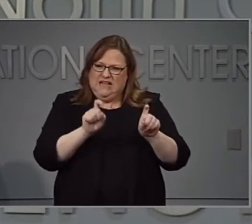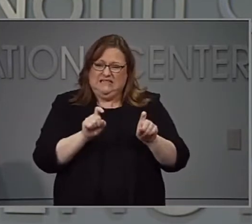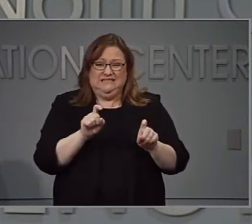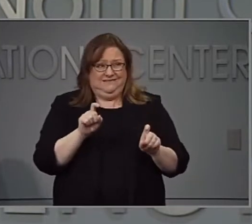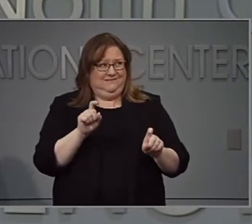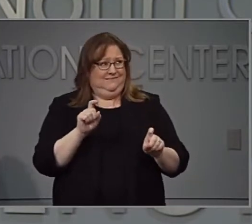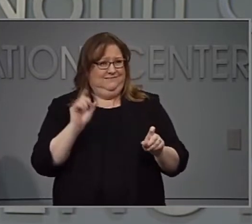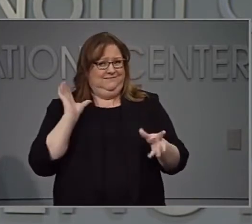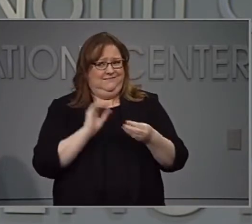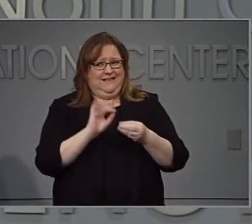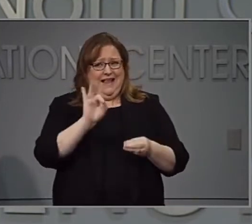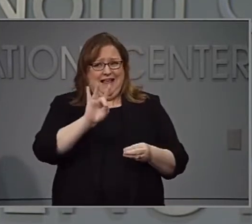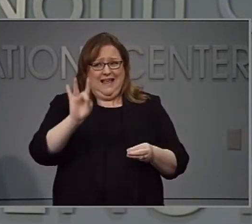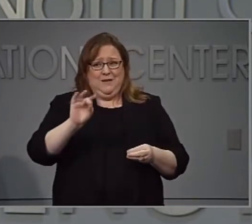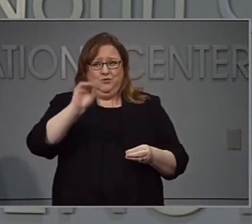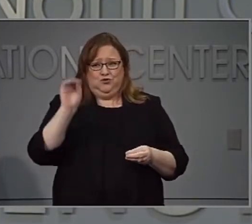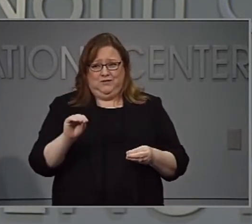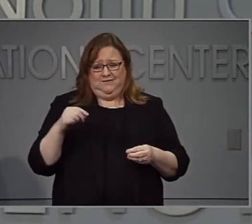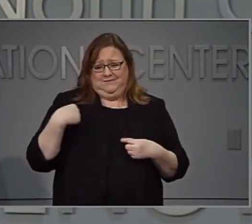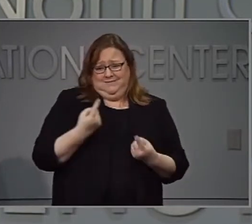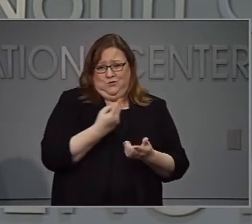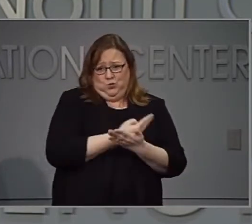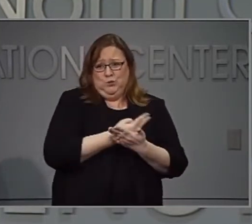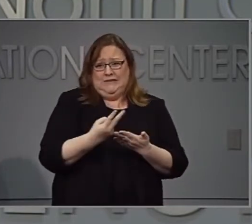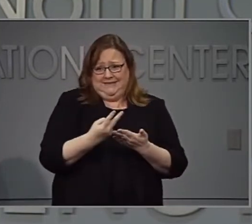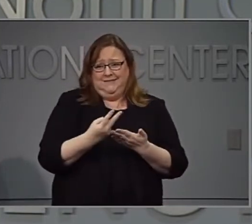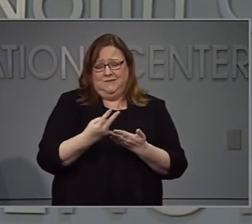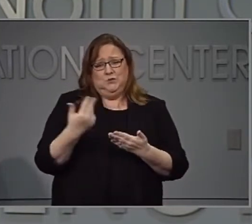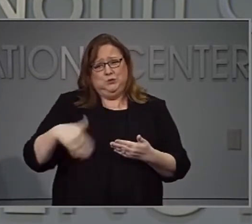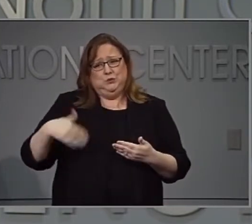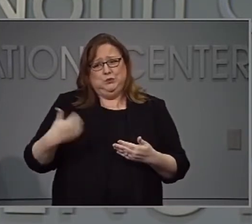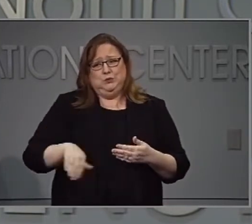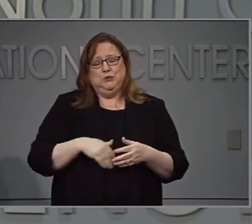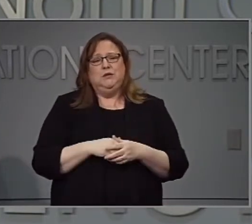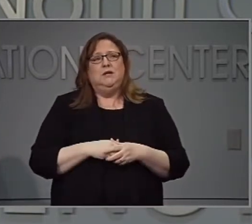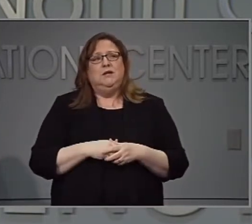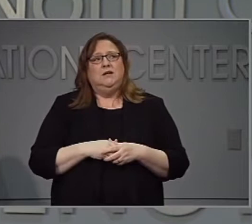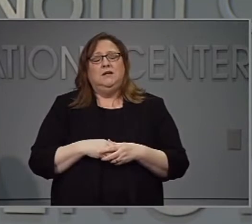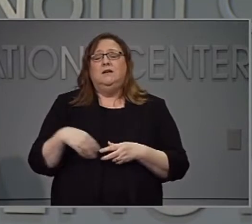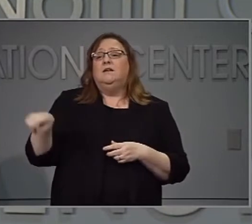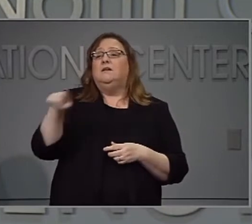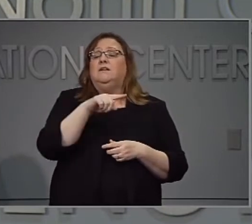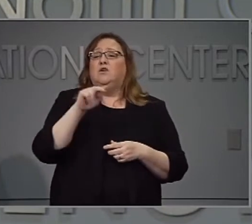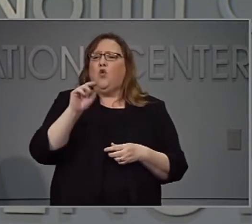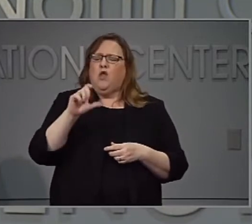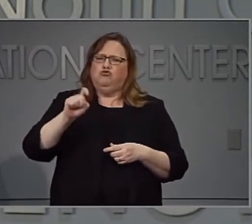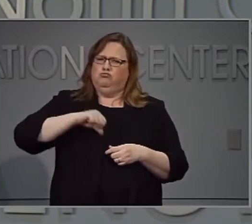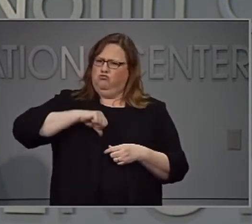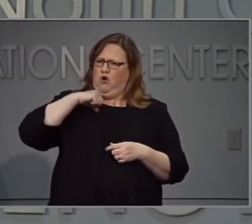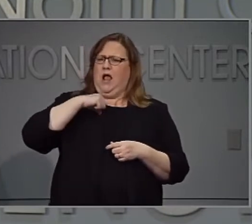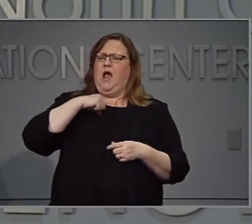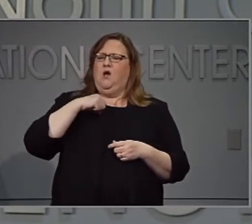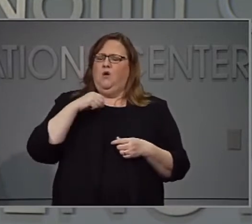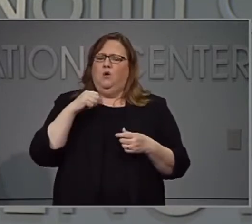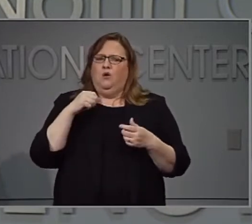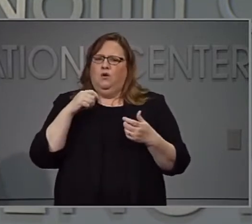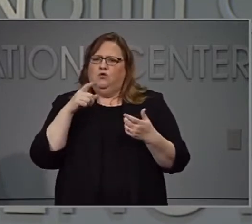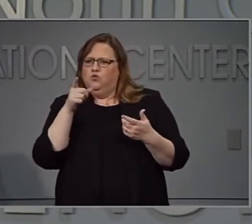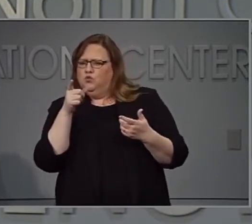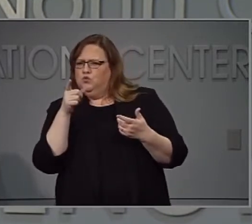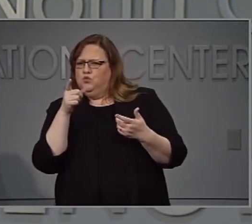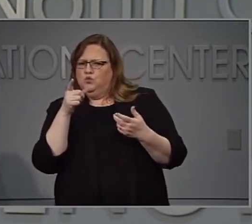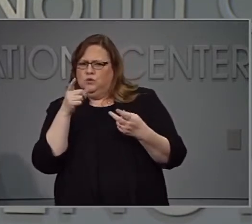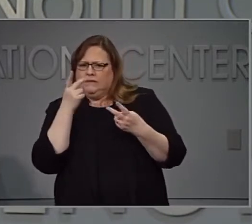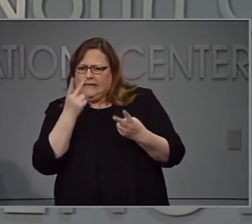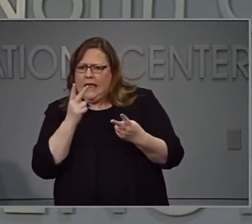88% in the last 2 weeks. I want us to feel good about whenever there is an outbreak in our